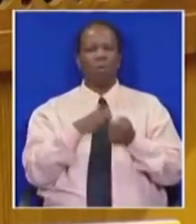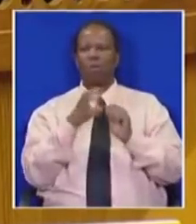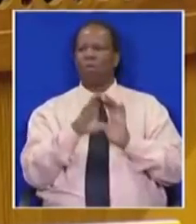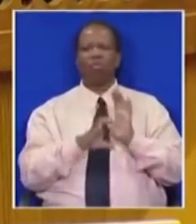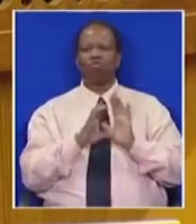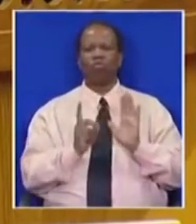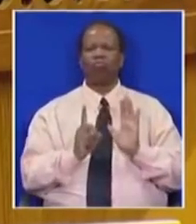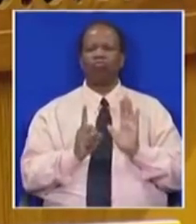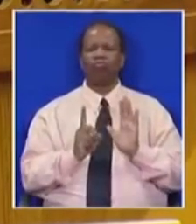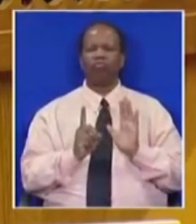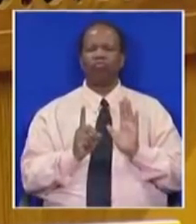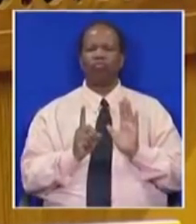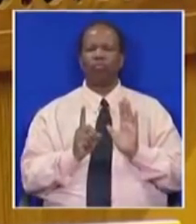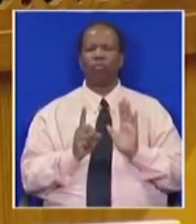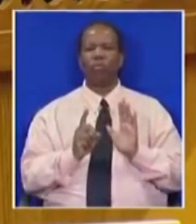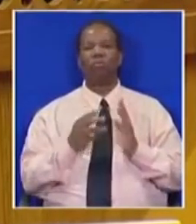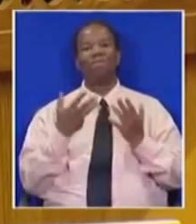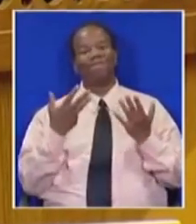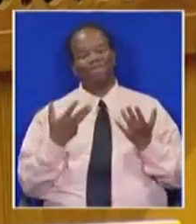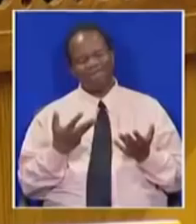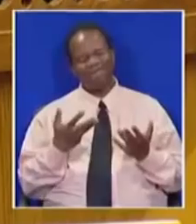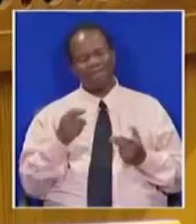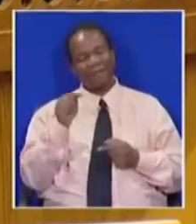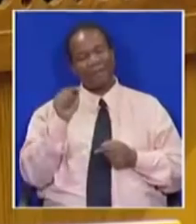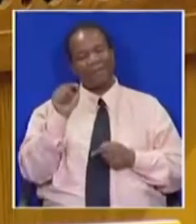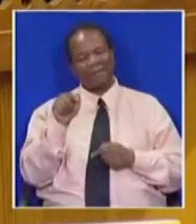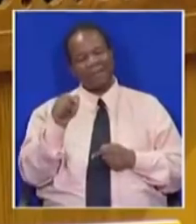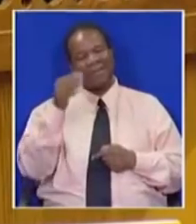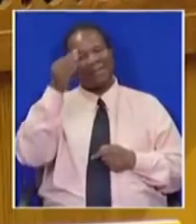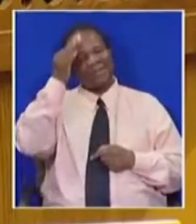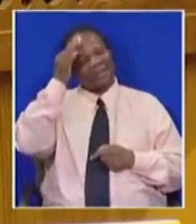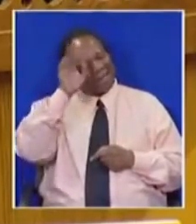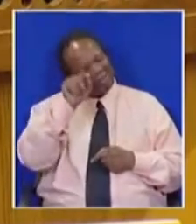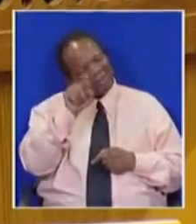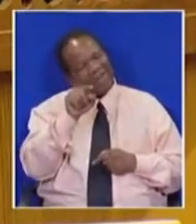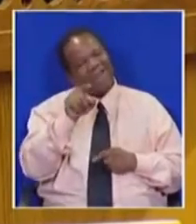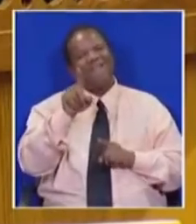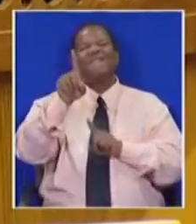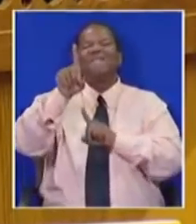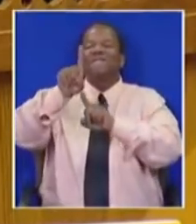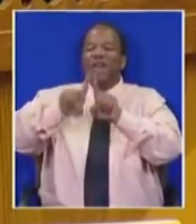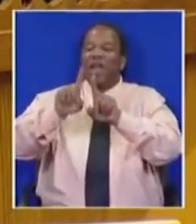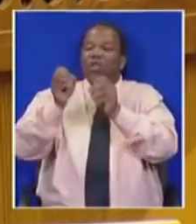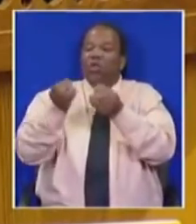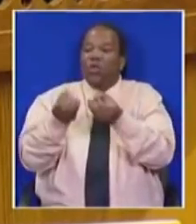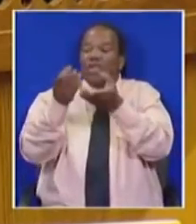gore puso ya gagwe e paletswe ke go mo fa lefatshe la gagwe ka nako ene e tshwanetse e mo fe lone.